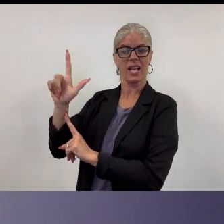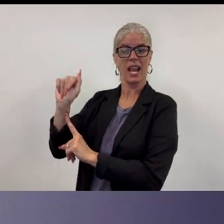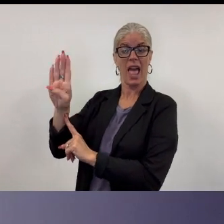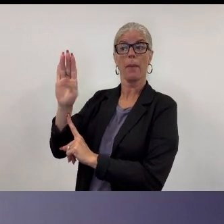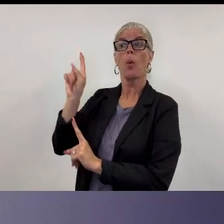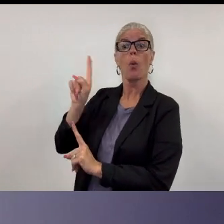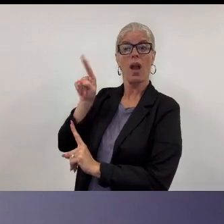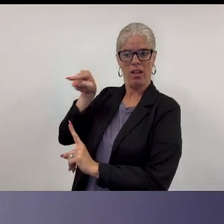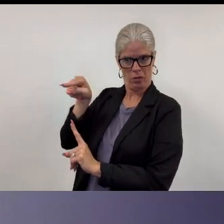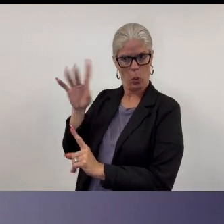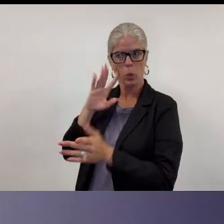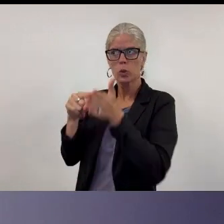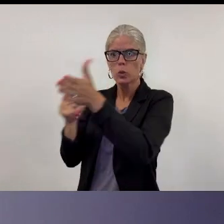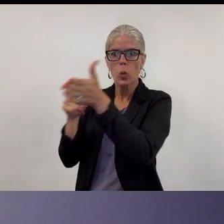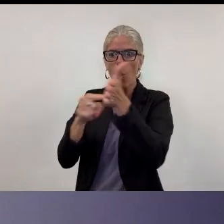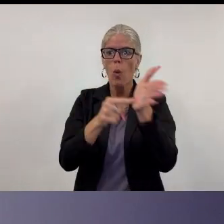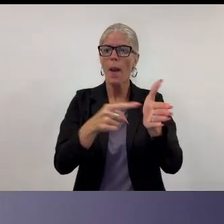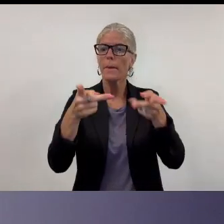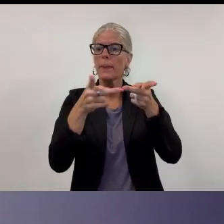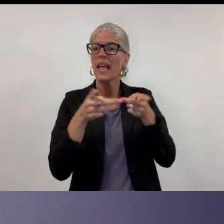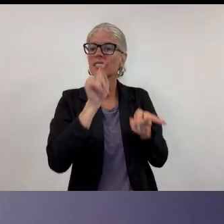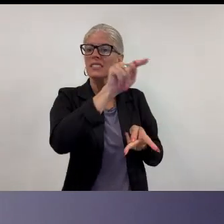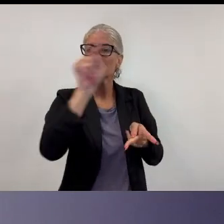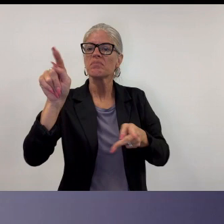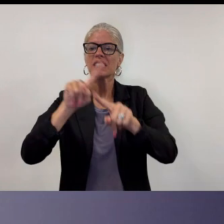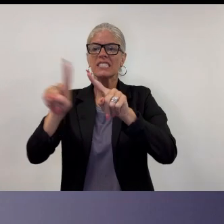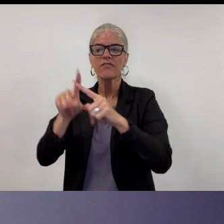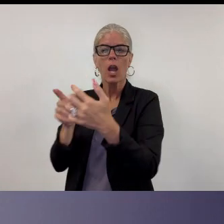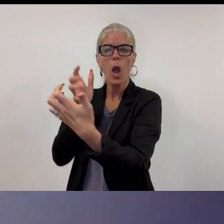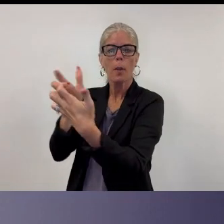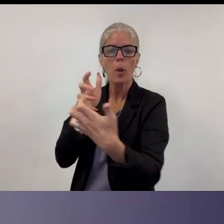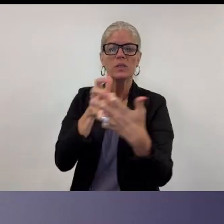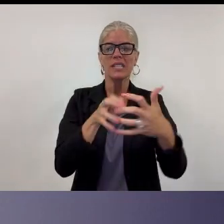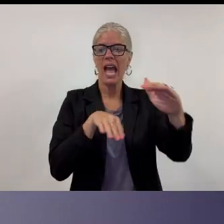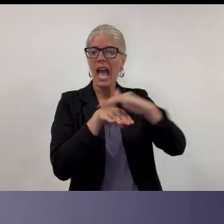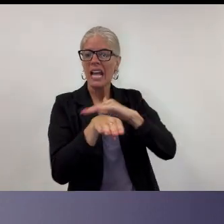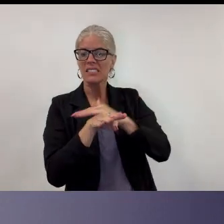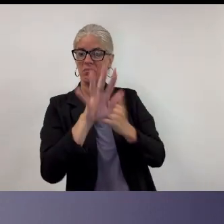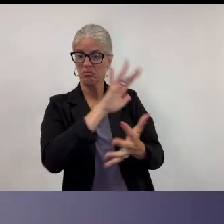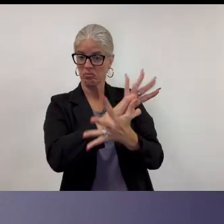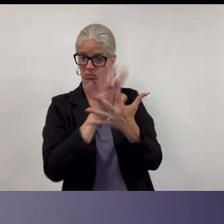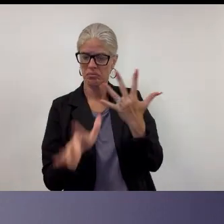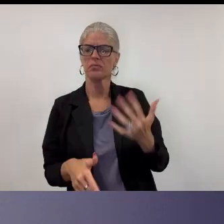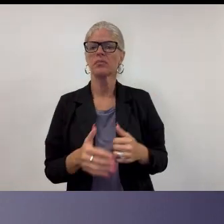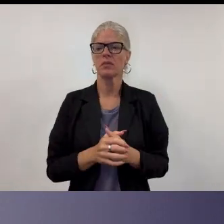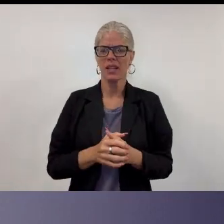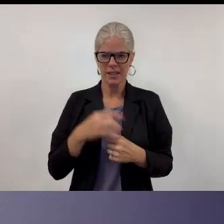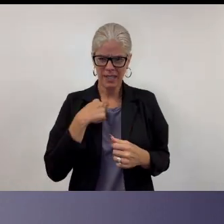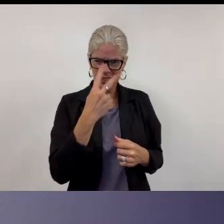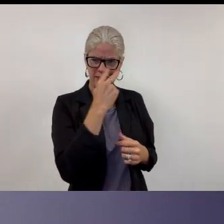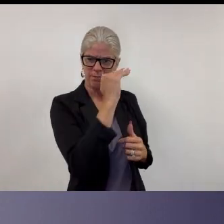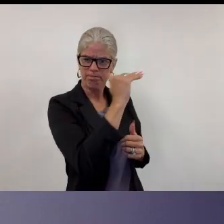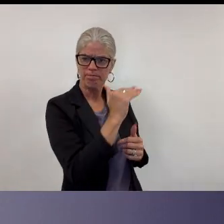AXSLAB, which shows places and other accommodations, access and stuff. There's a couple of questions about people wanting to take